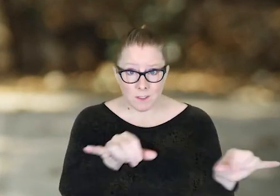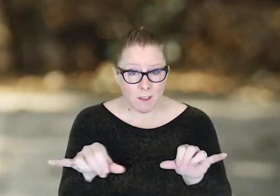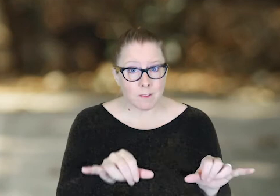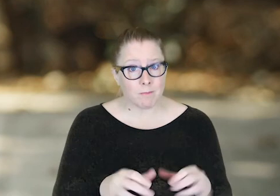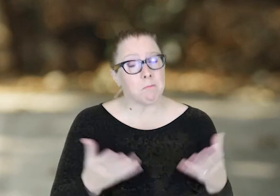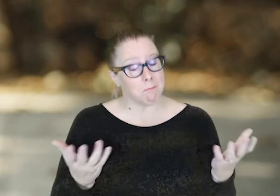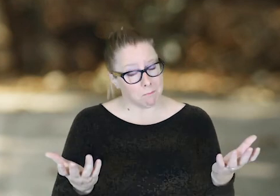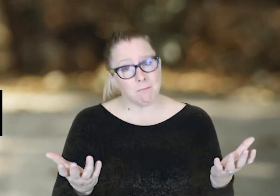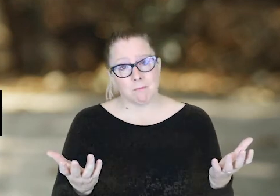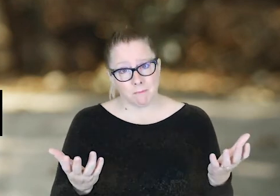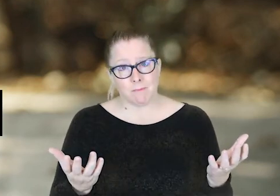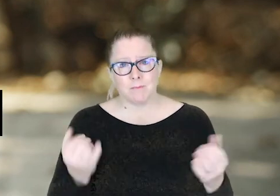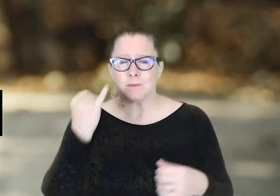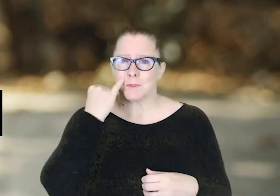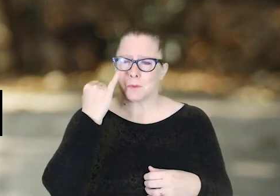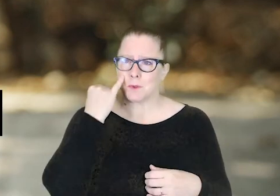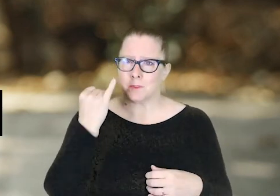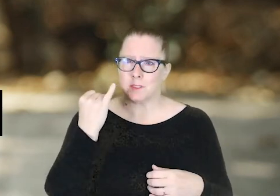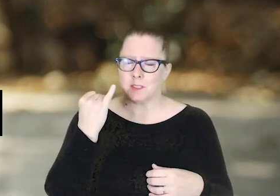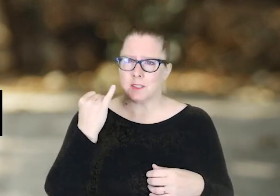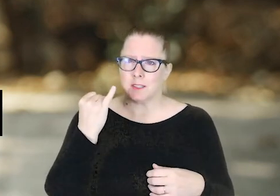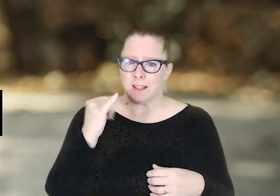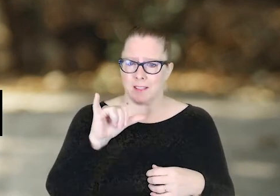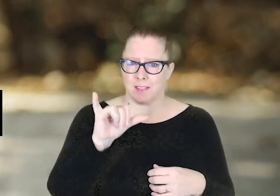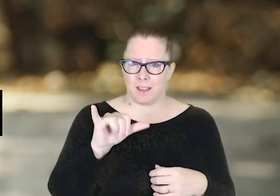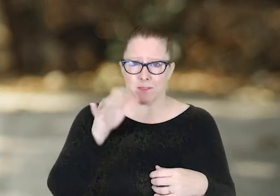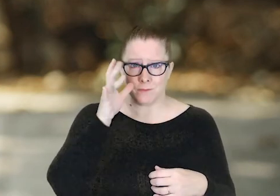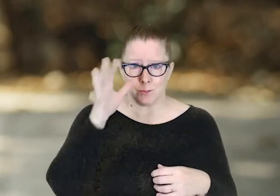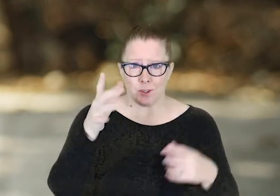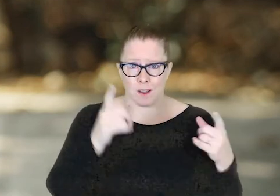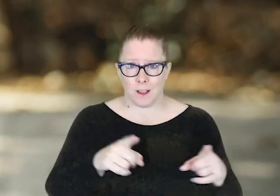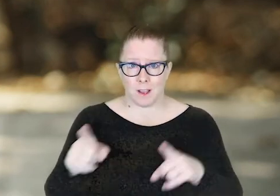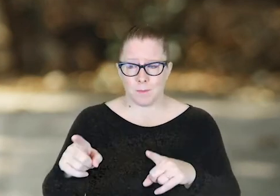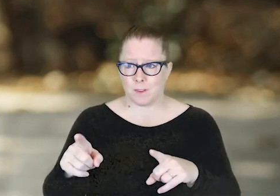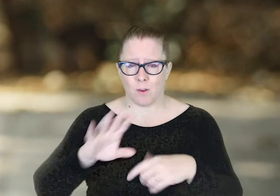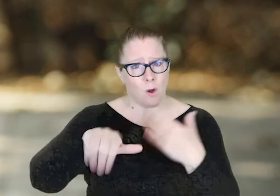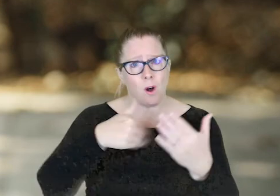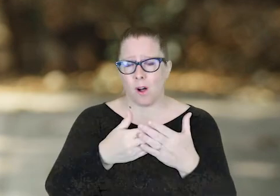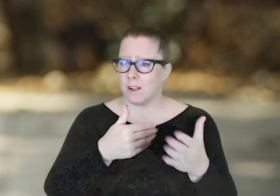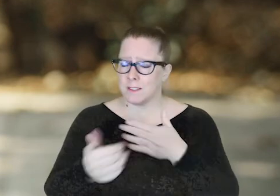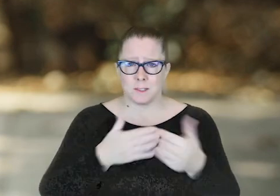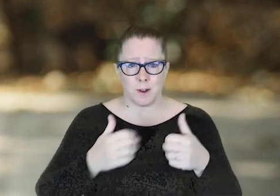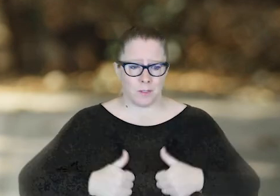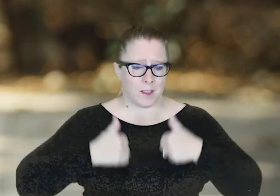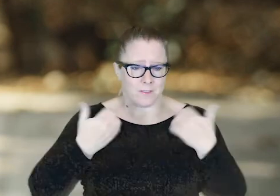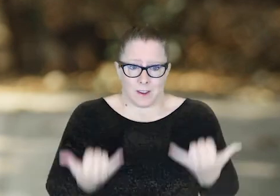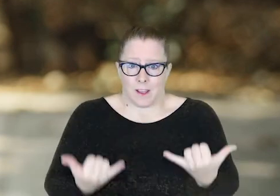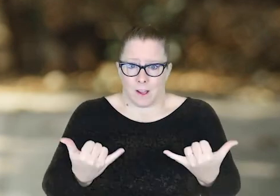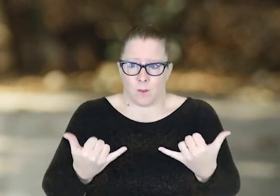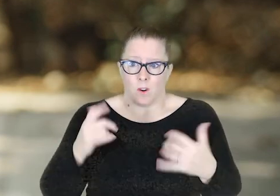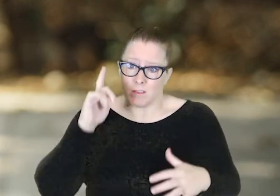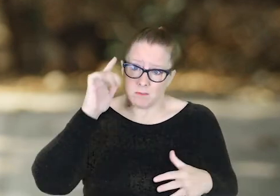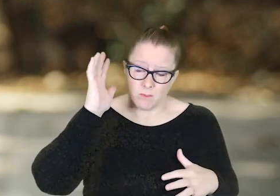use it? Let's consider that this is an issue that affects us all. In our